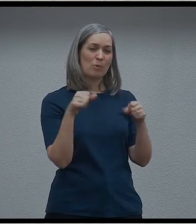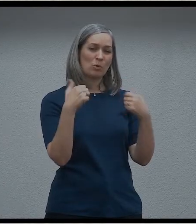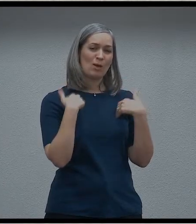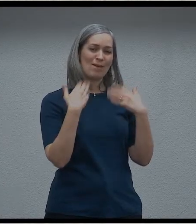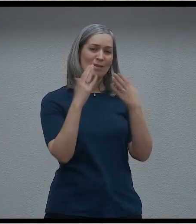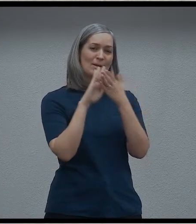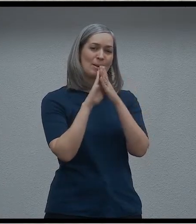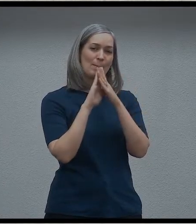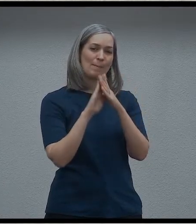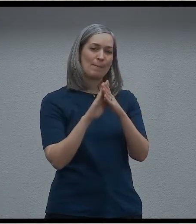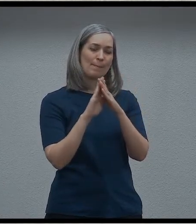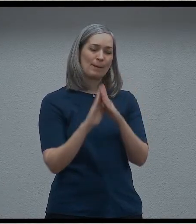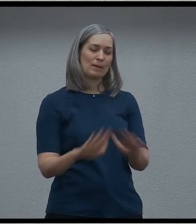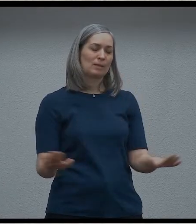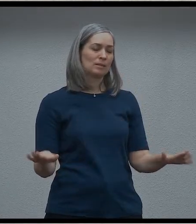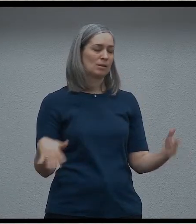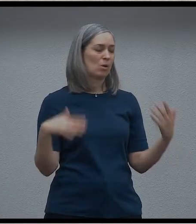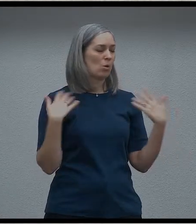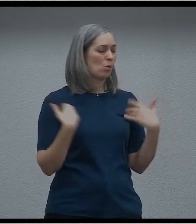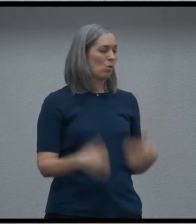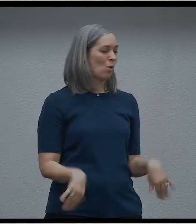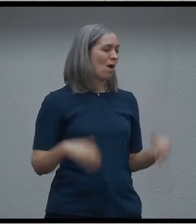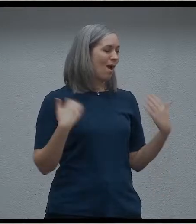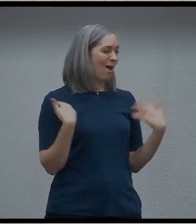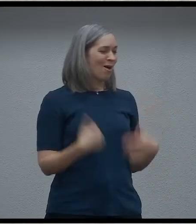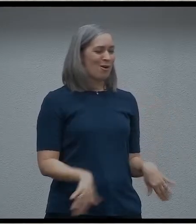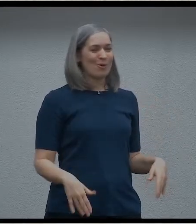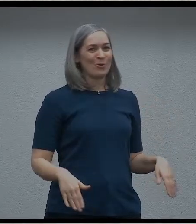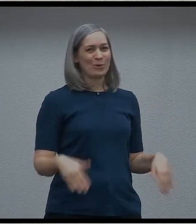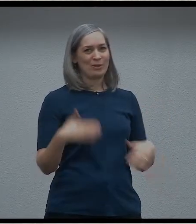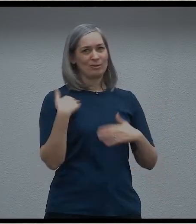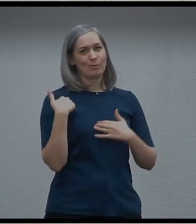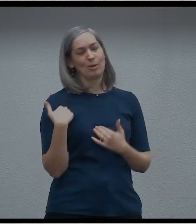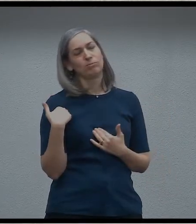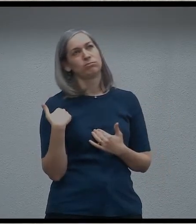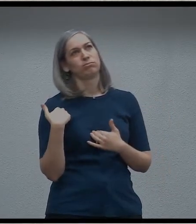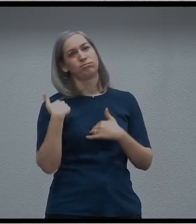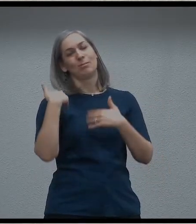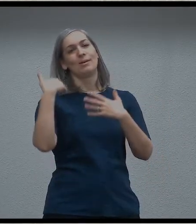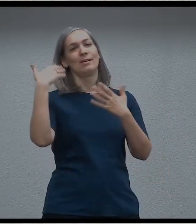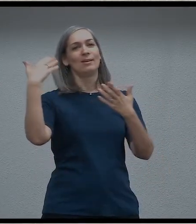And wow, what a weight lifted off my shoulders.